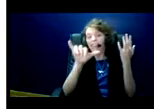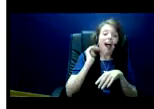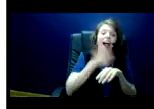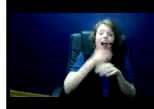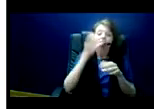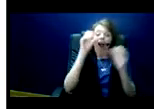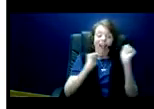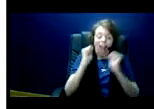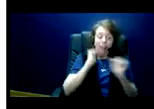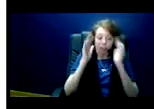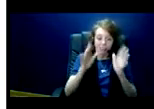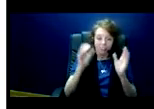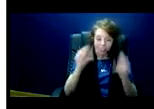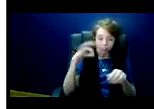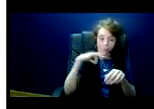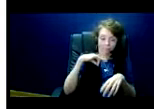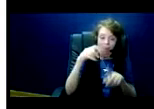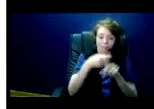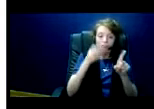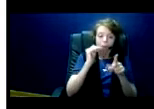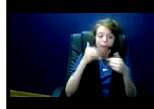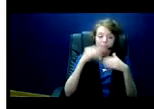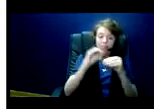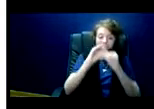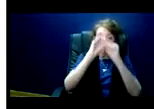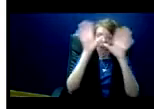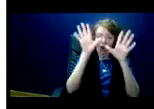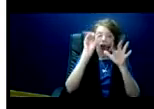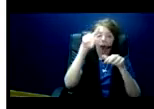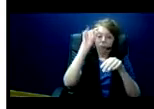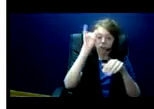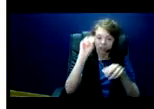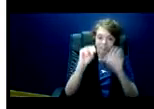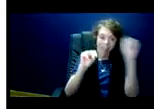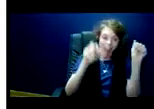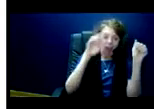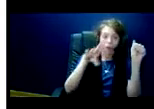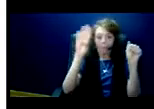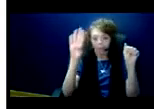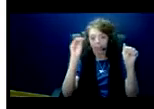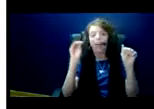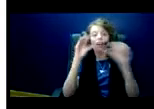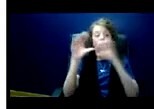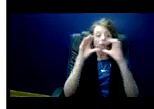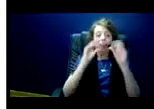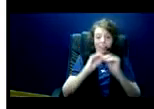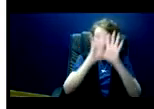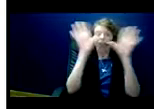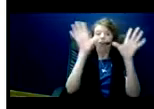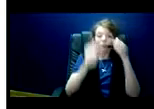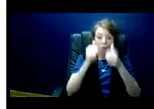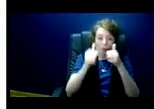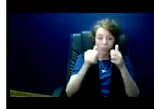Our actors can also benefit greatly from having clear options, ask if they prefer option A or option B, and clearly communicate which option is